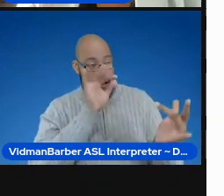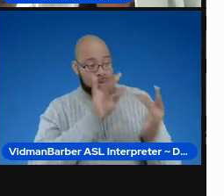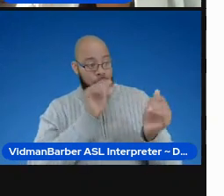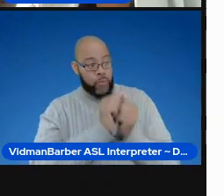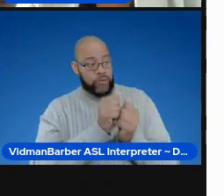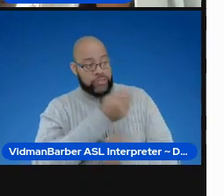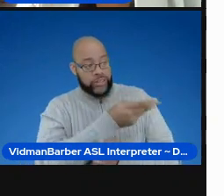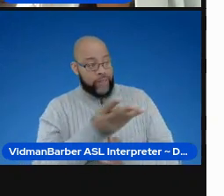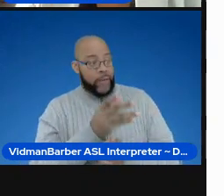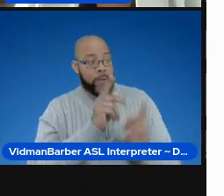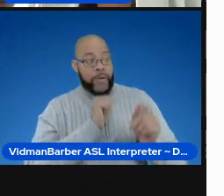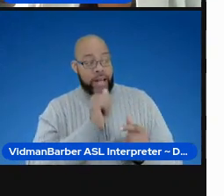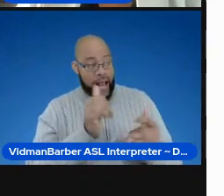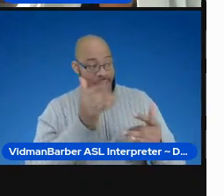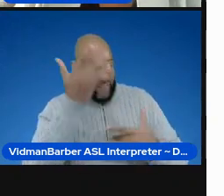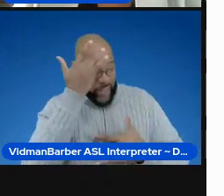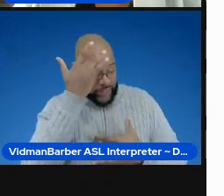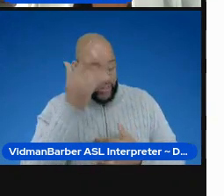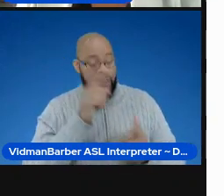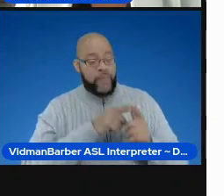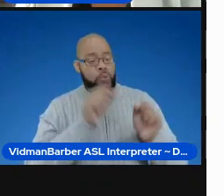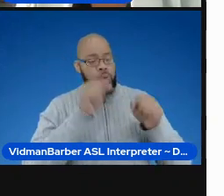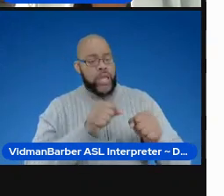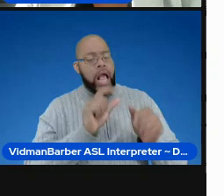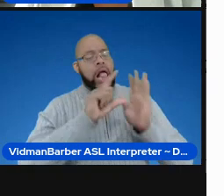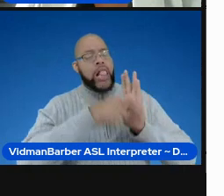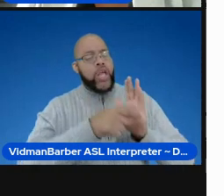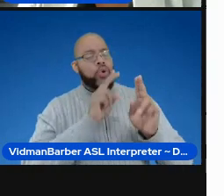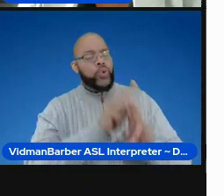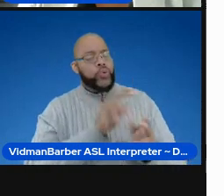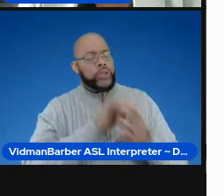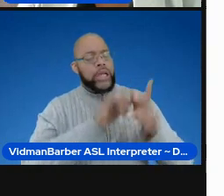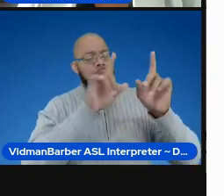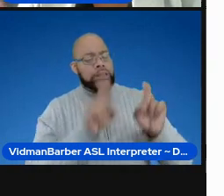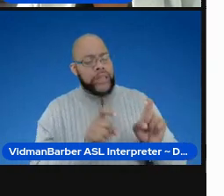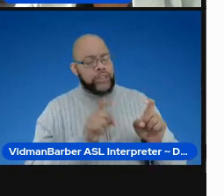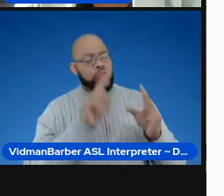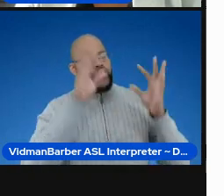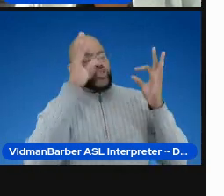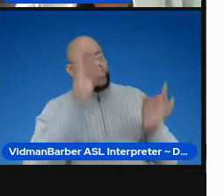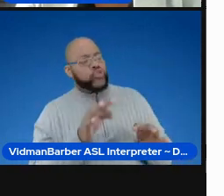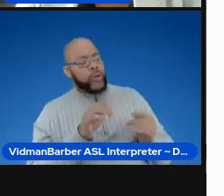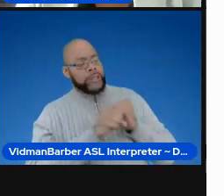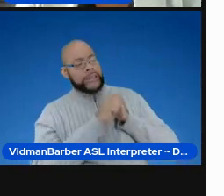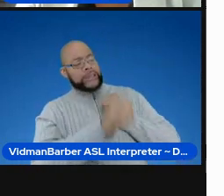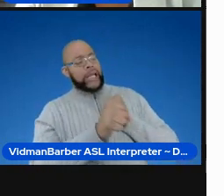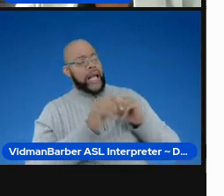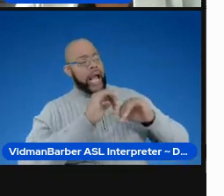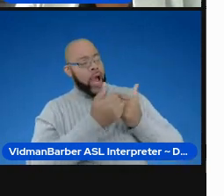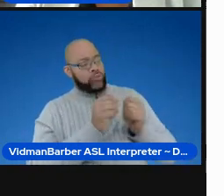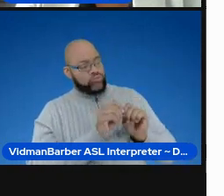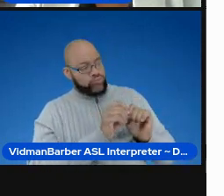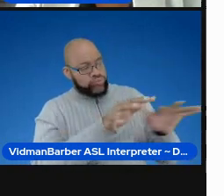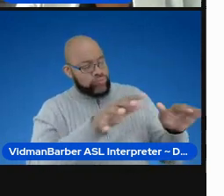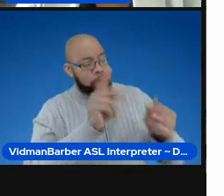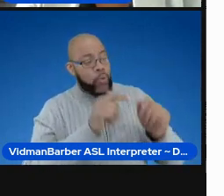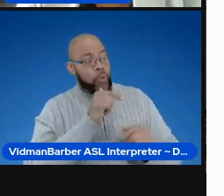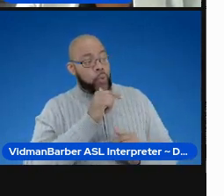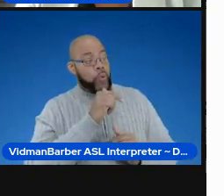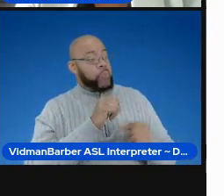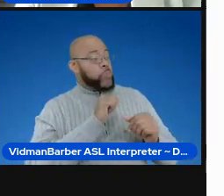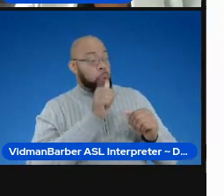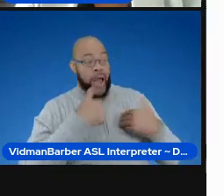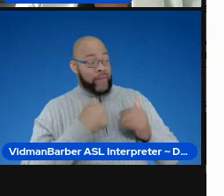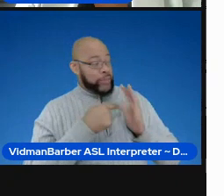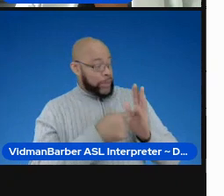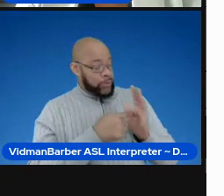of uninfected people, then you can later on use serological tests to determine the extent of transmission. So you can have people who are asymptomatic